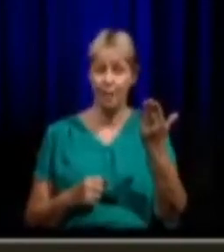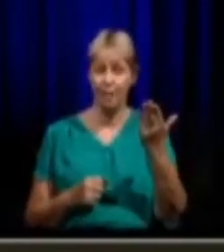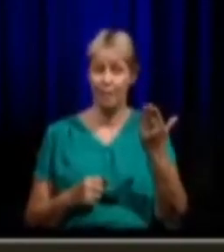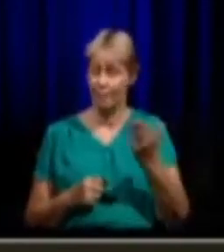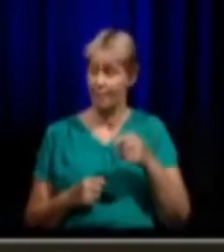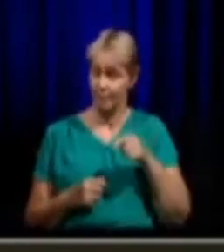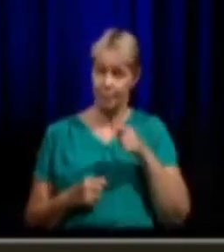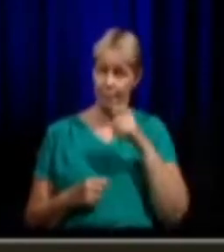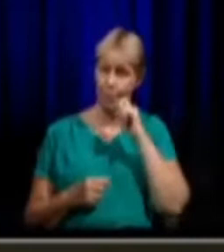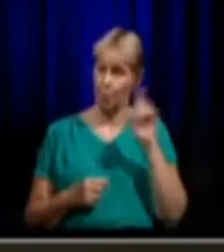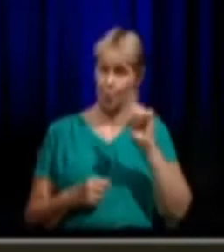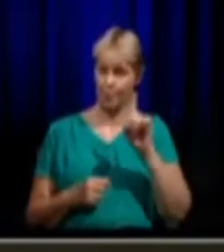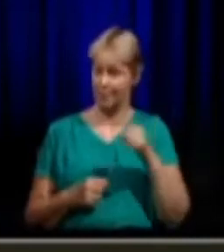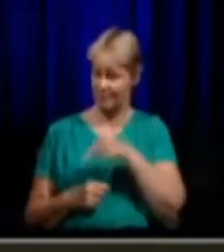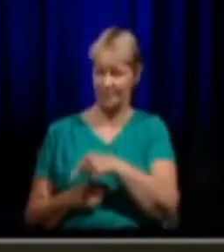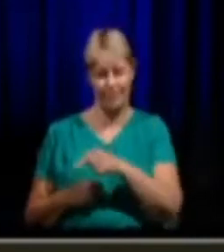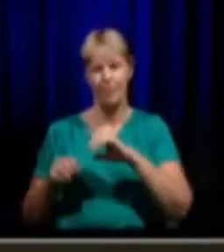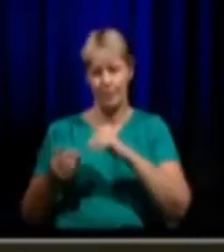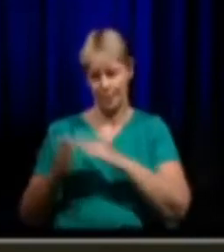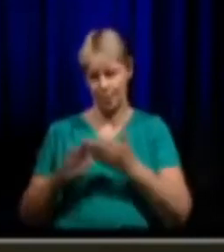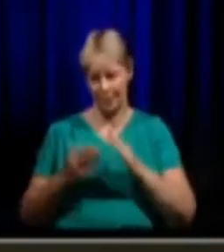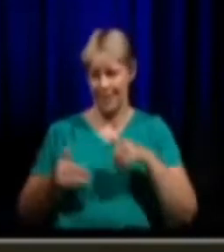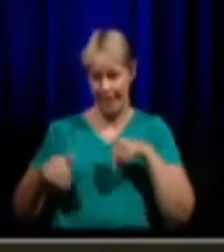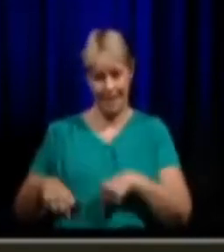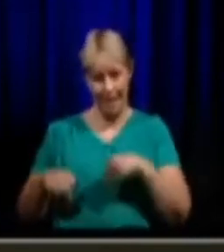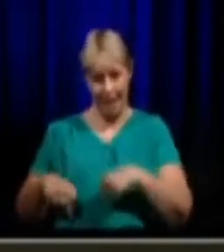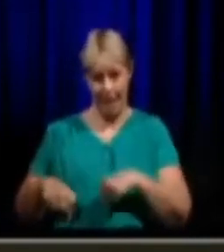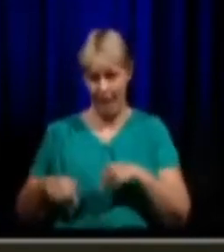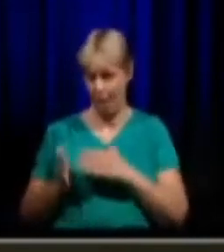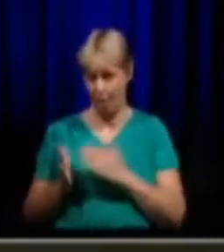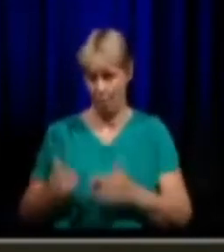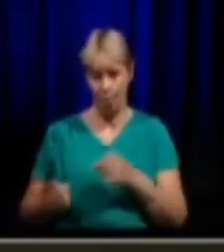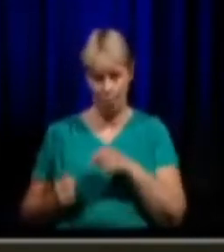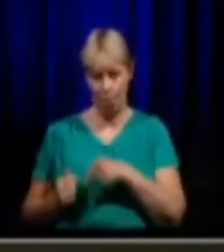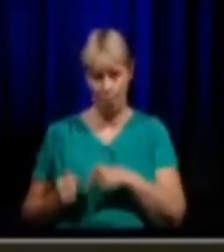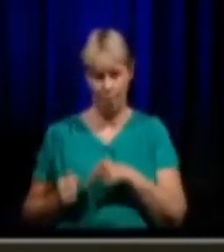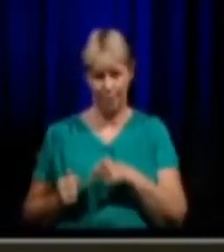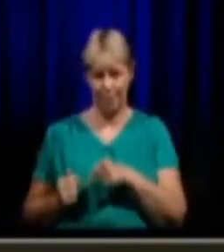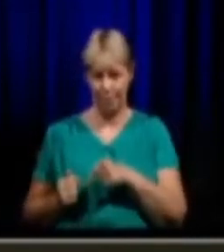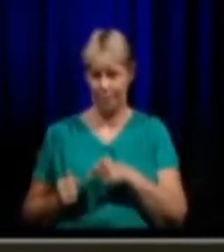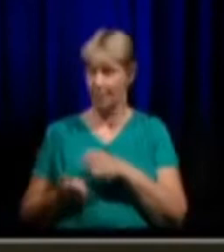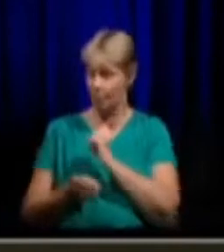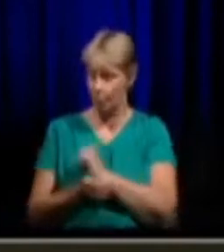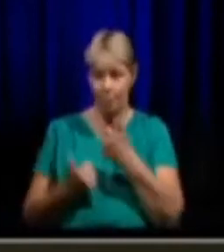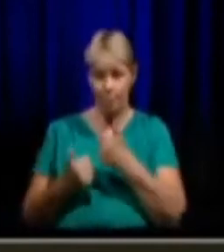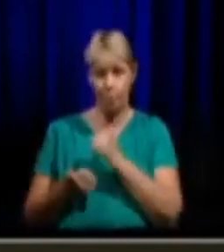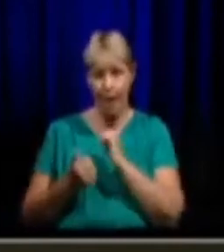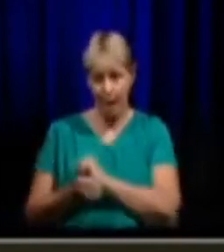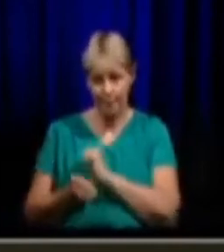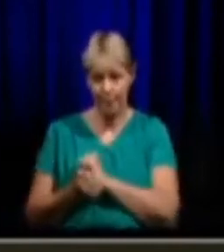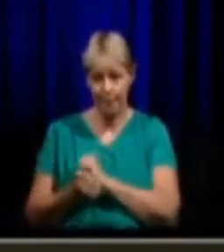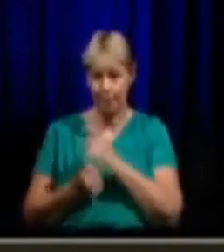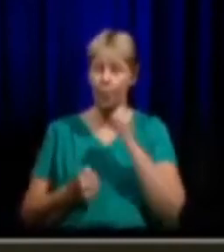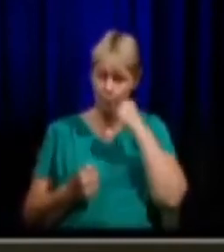now, than the community of current you. So, you know, if you're trying to work on any of the four other habits that we're about to talk about, we're going